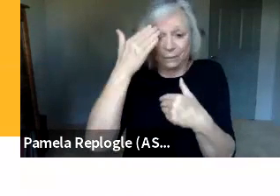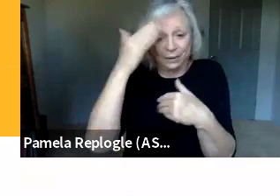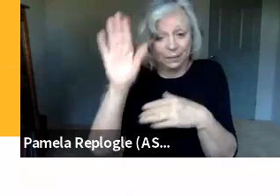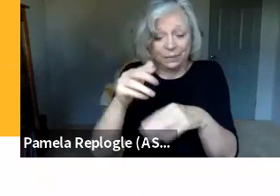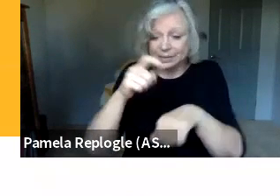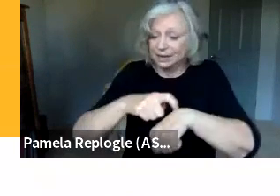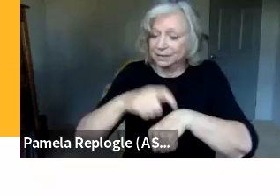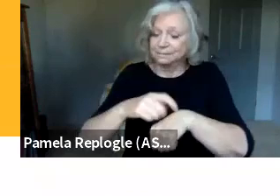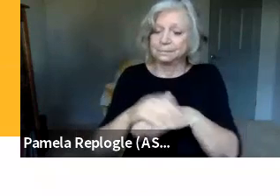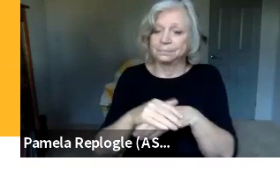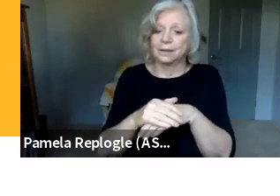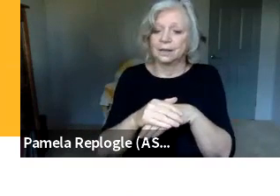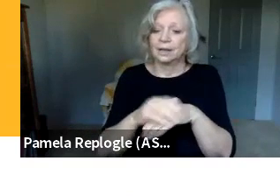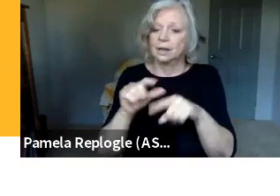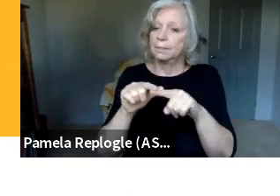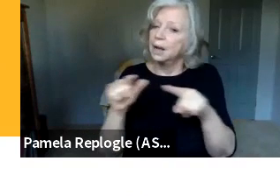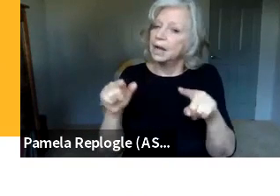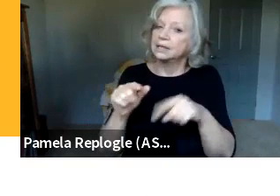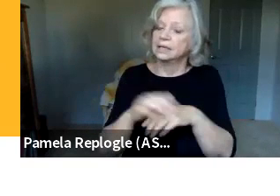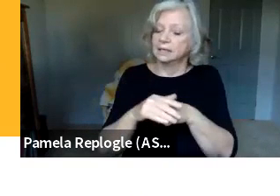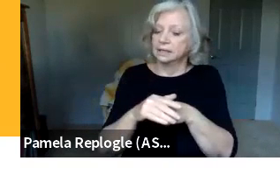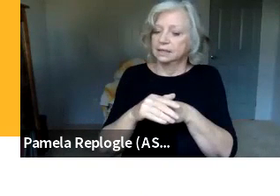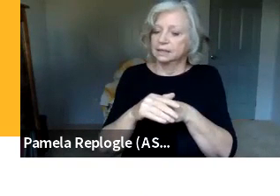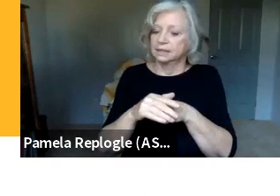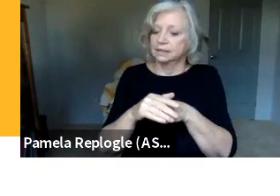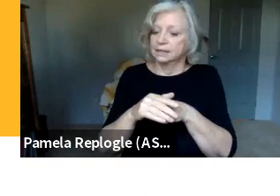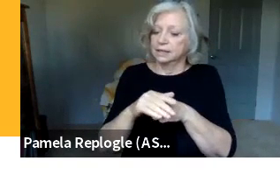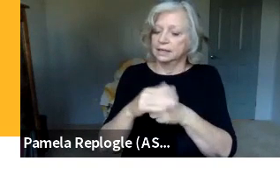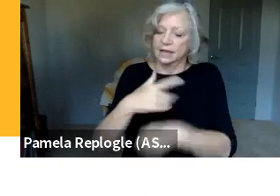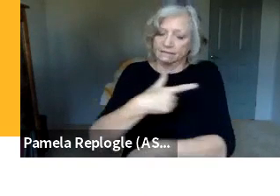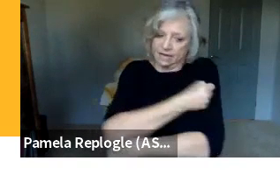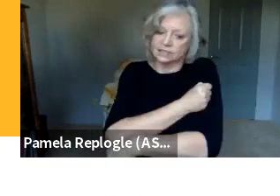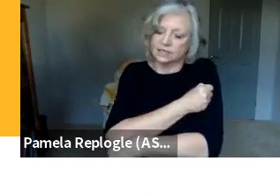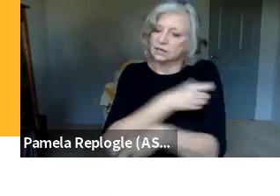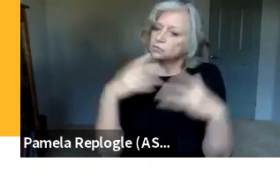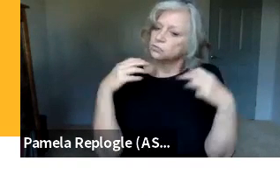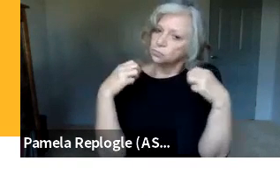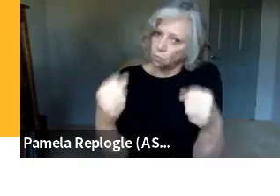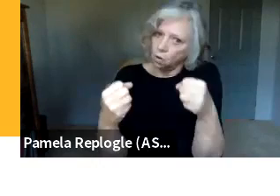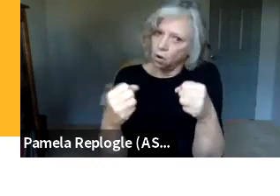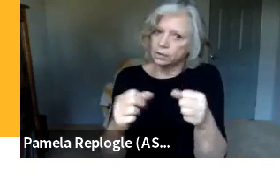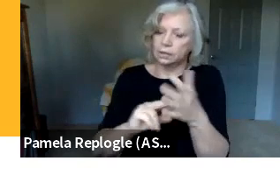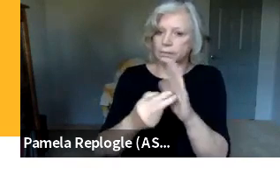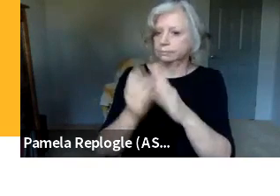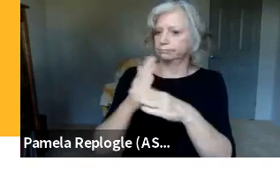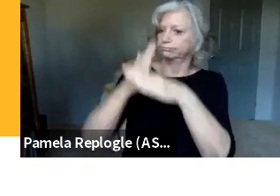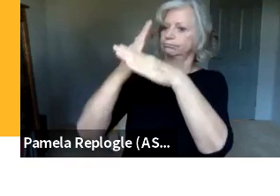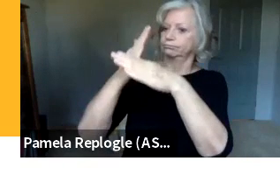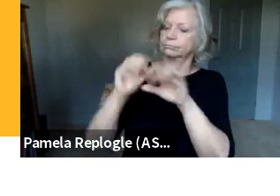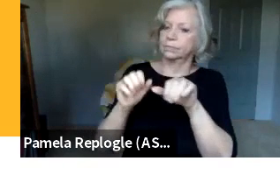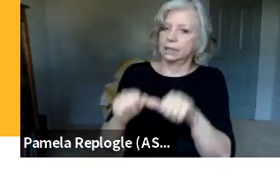very strong immune response. And although it's early, it appears that that immune response is